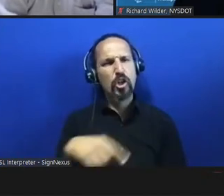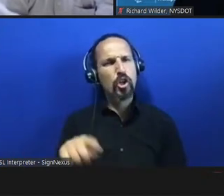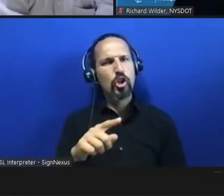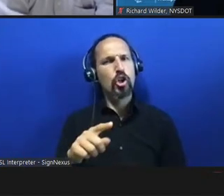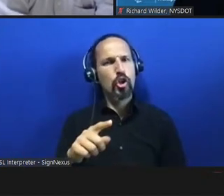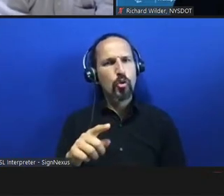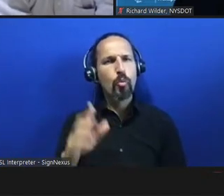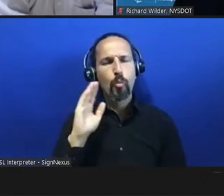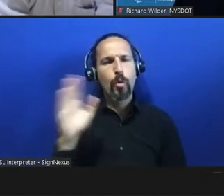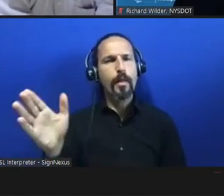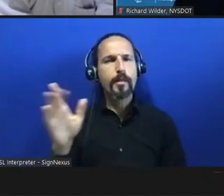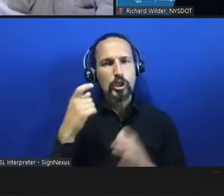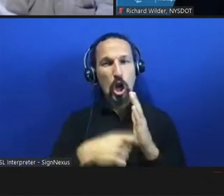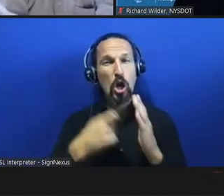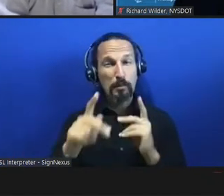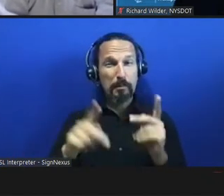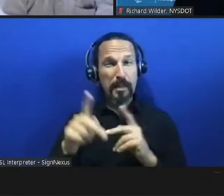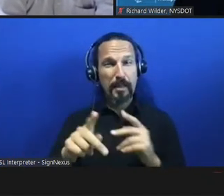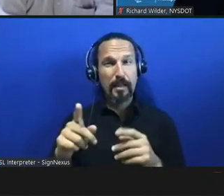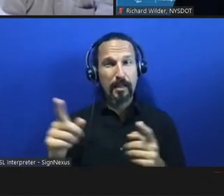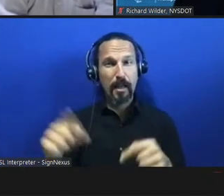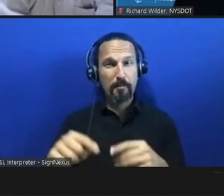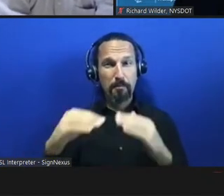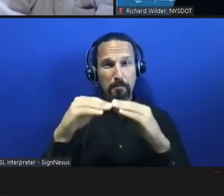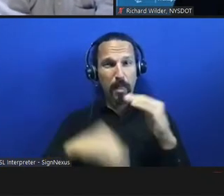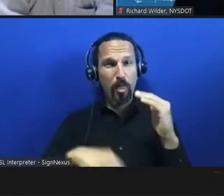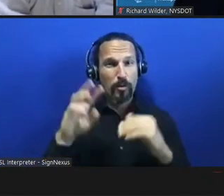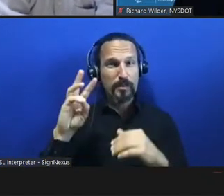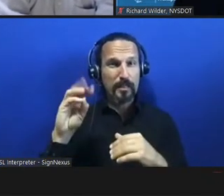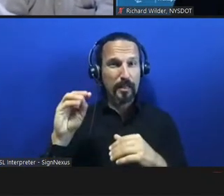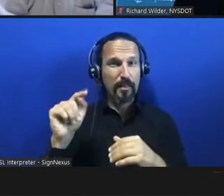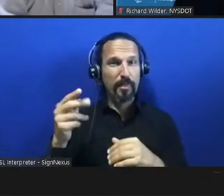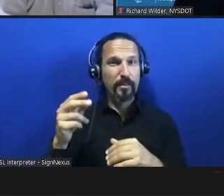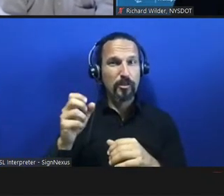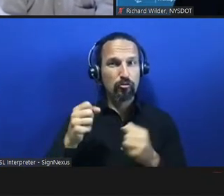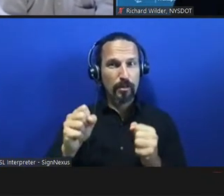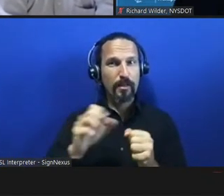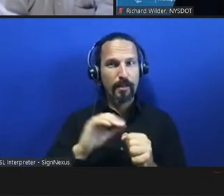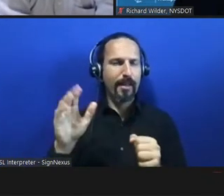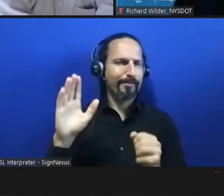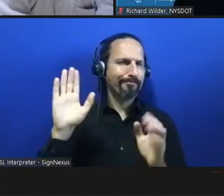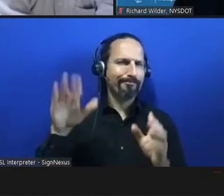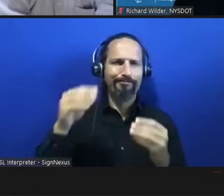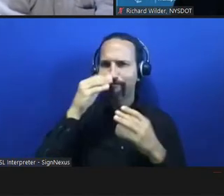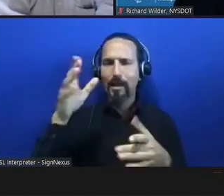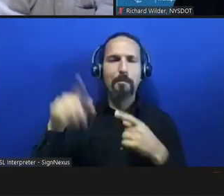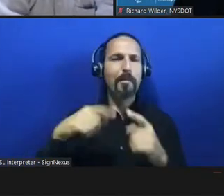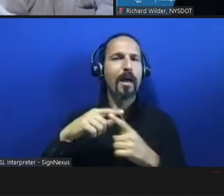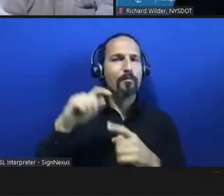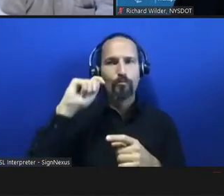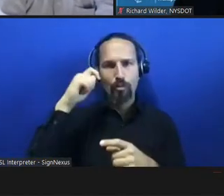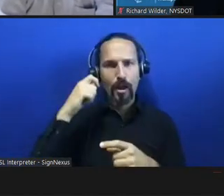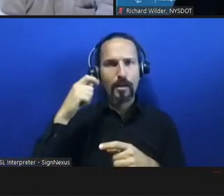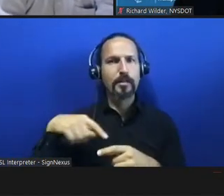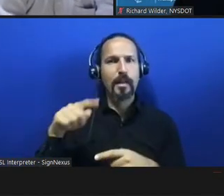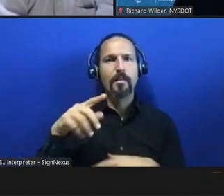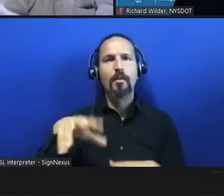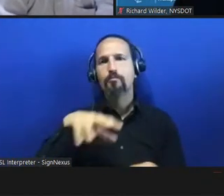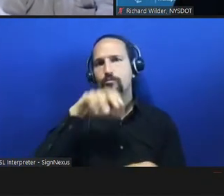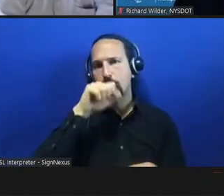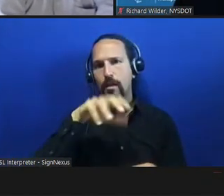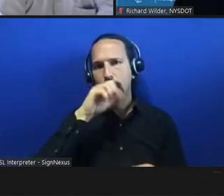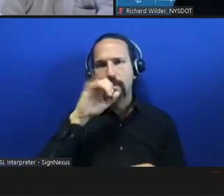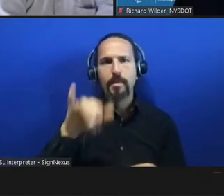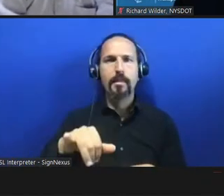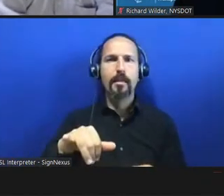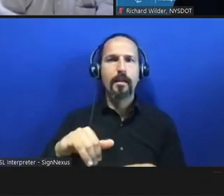are going to be charging people to come below 60th Street into hell with the people who live in the Bronx who have to breathe in the air this is like another